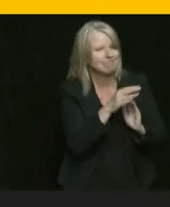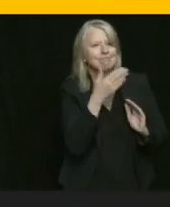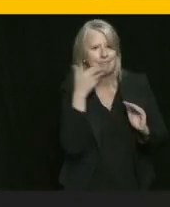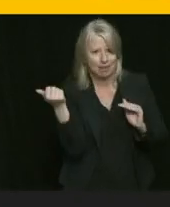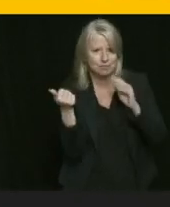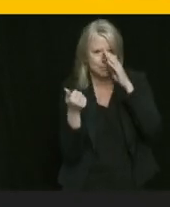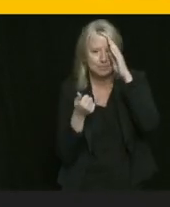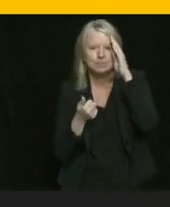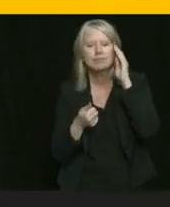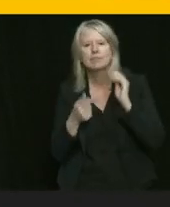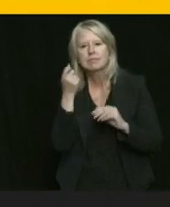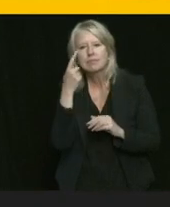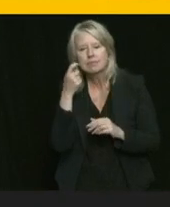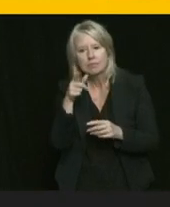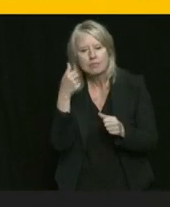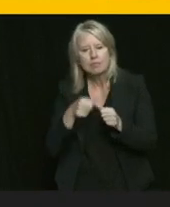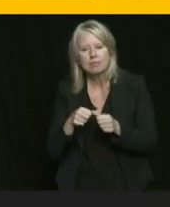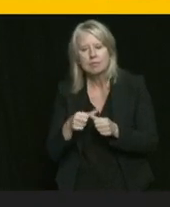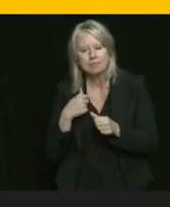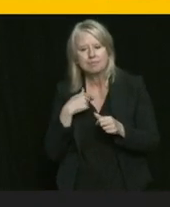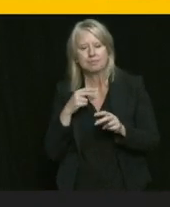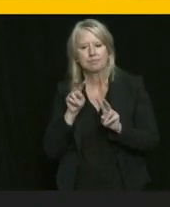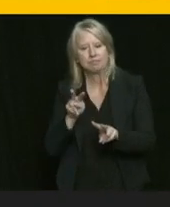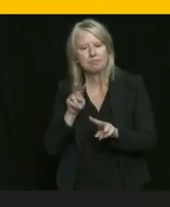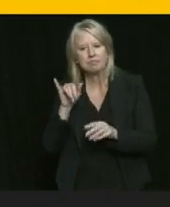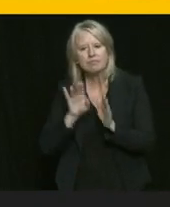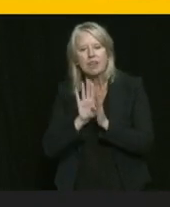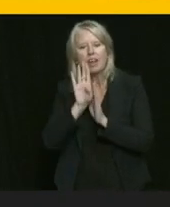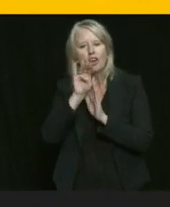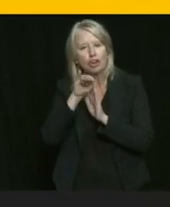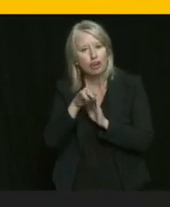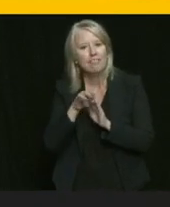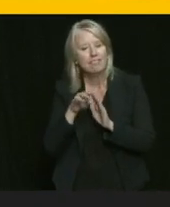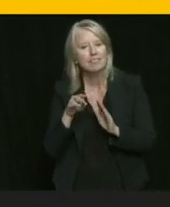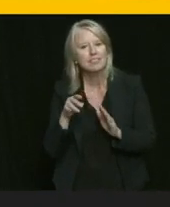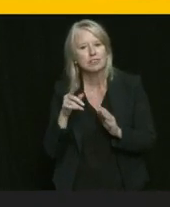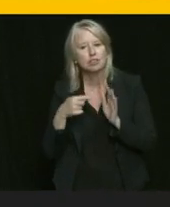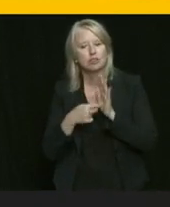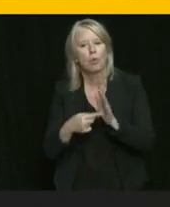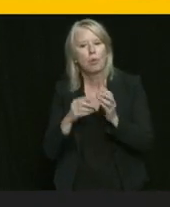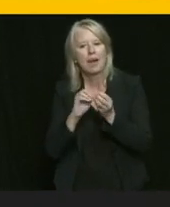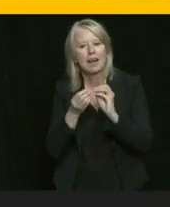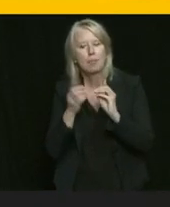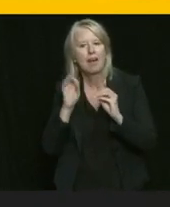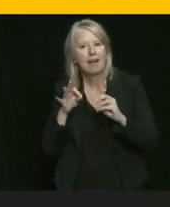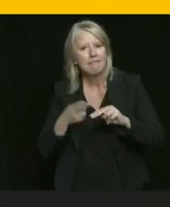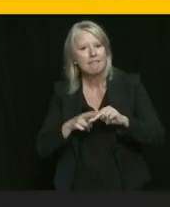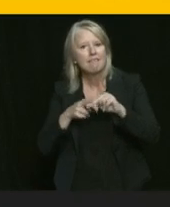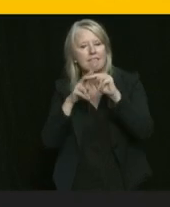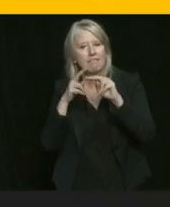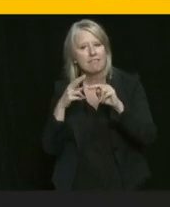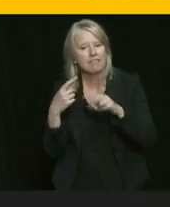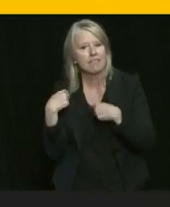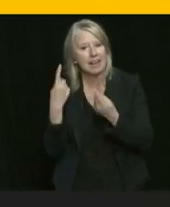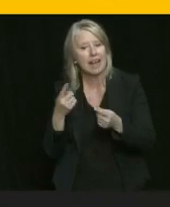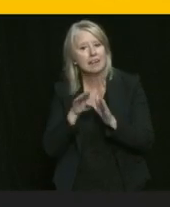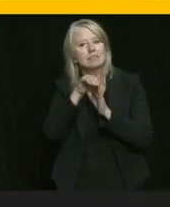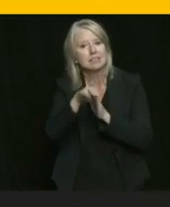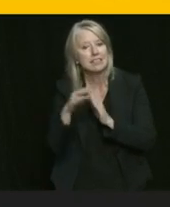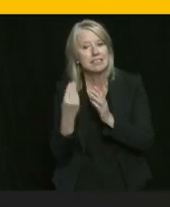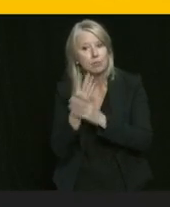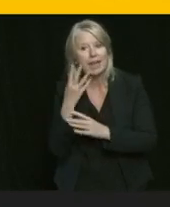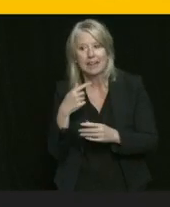community. Remember, as I was looking at that curve that showed the case flow through the spring, we shut